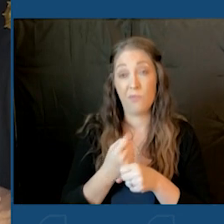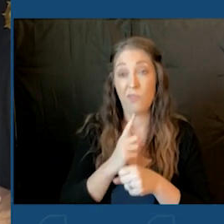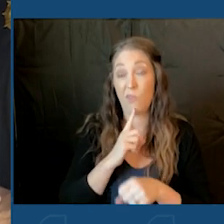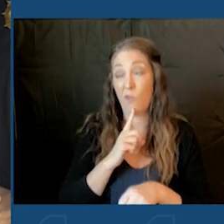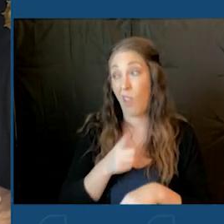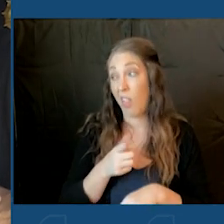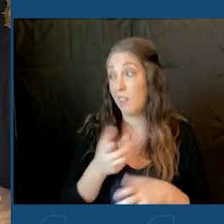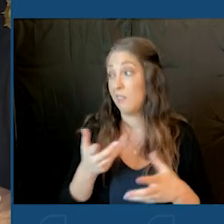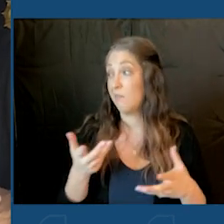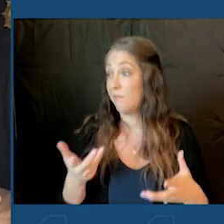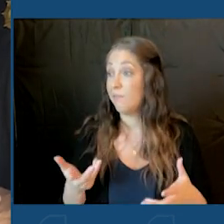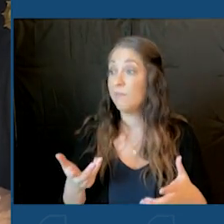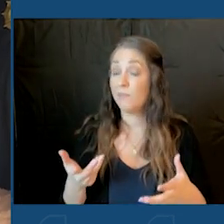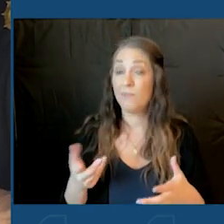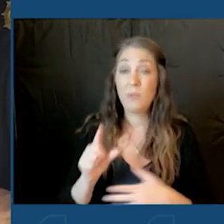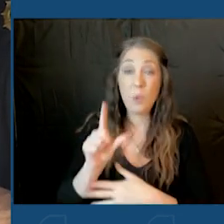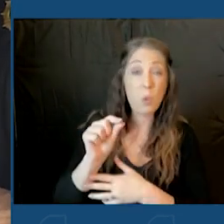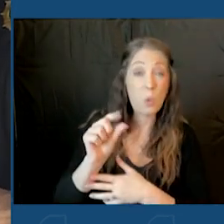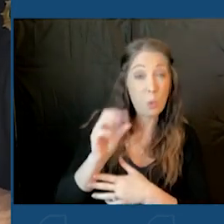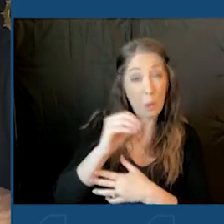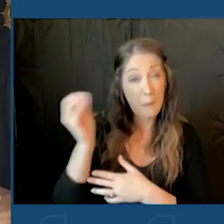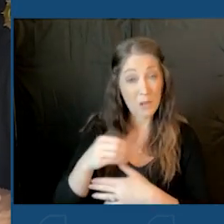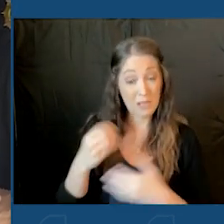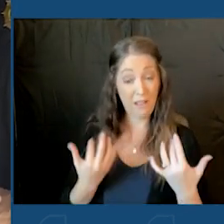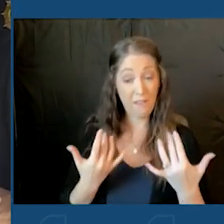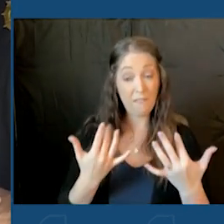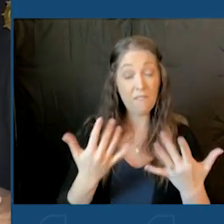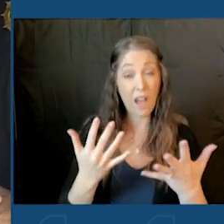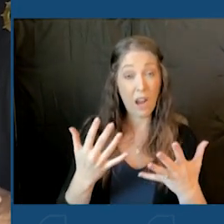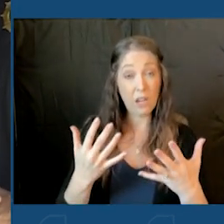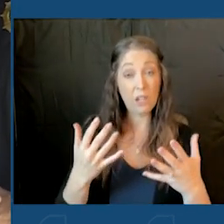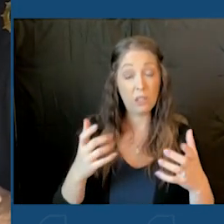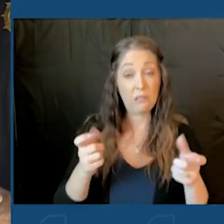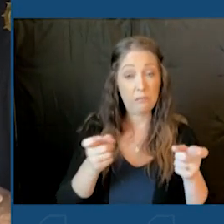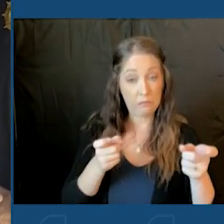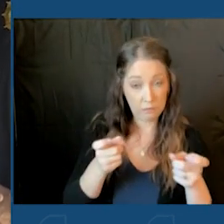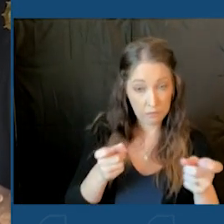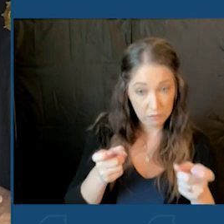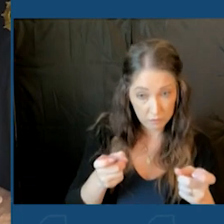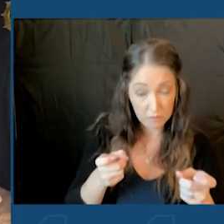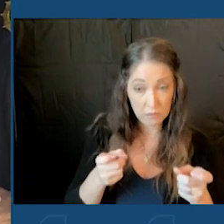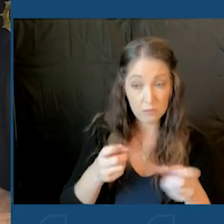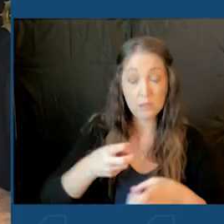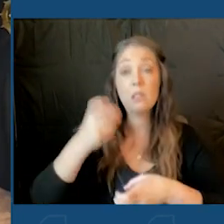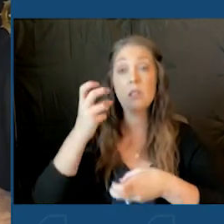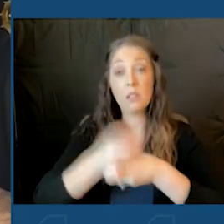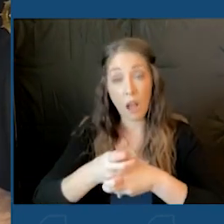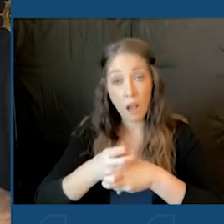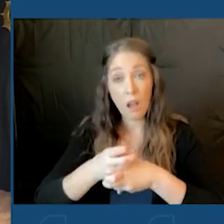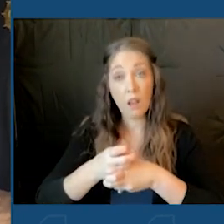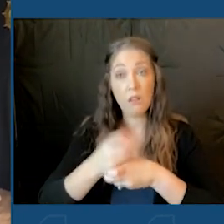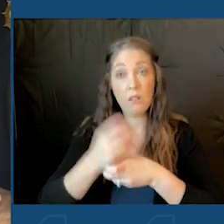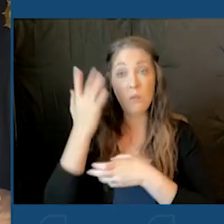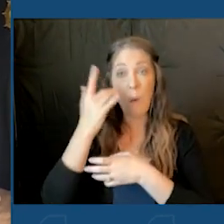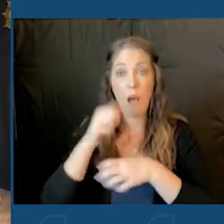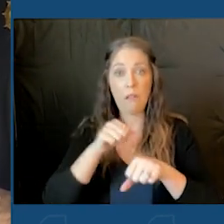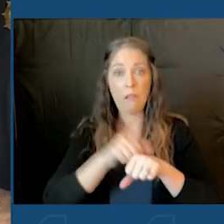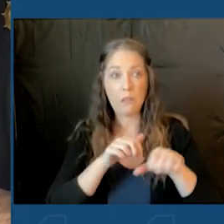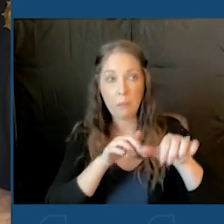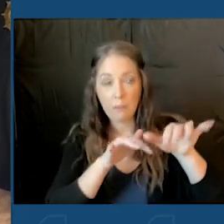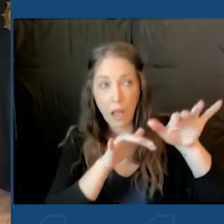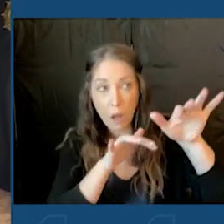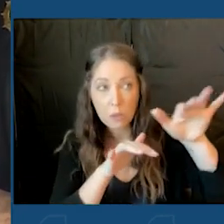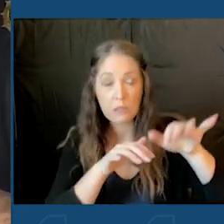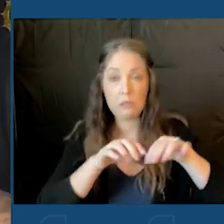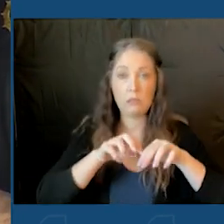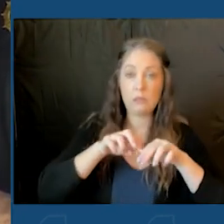about 20% of the fire contained. It's difficult because of the tough terrain, the steepness of where it is. We have a map